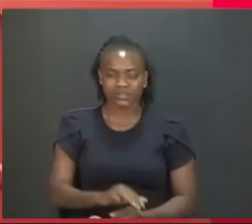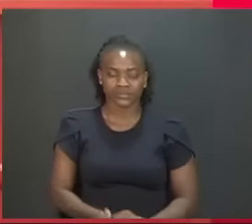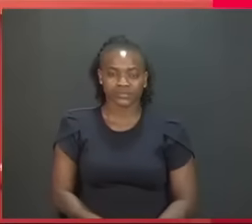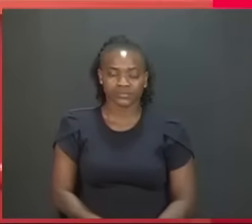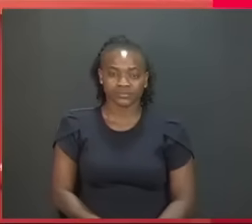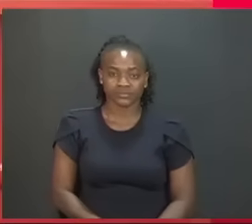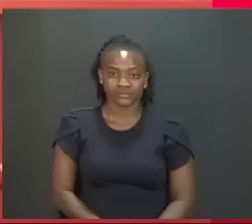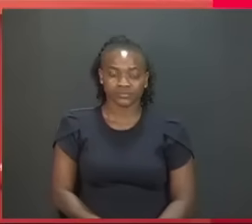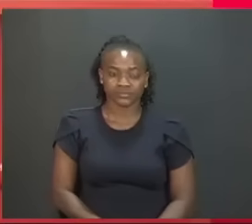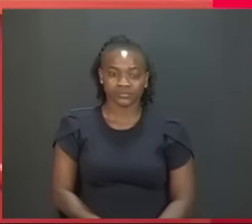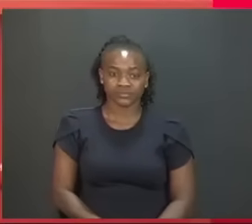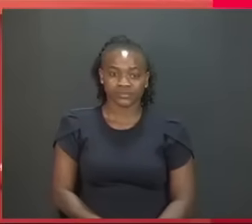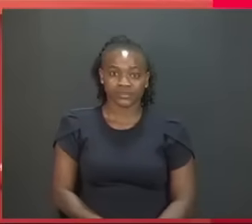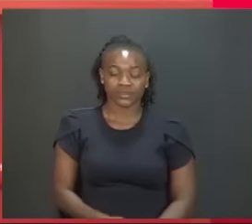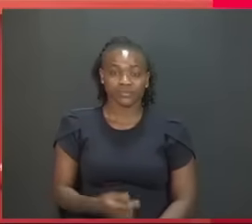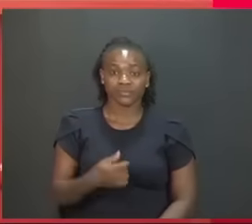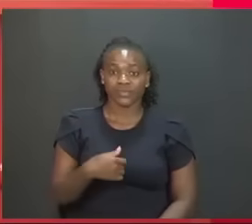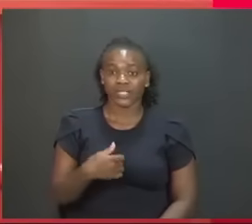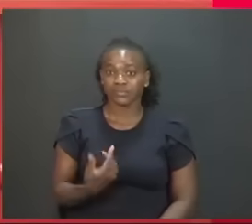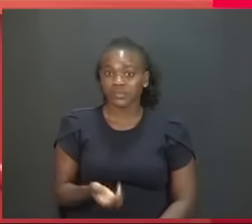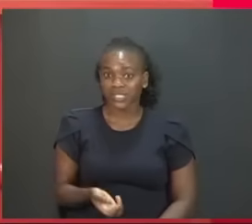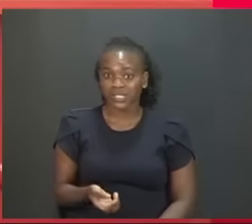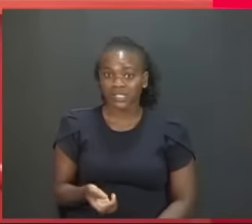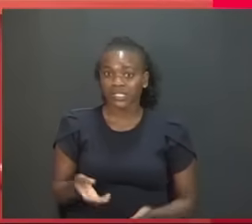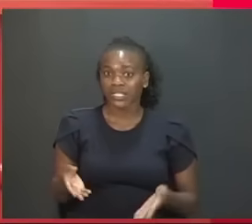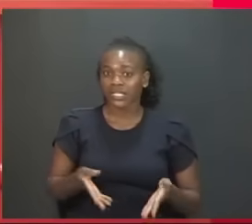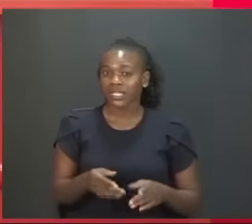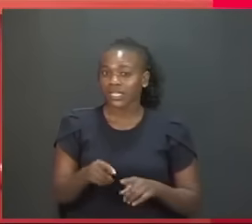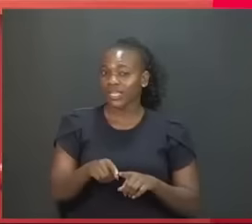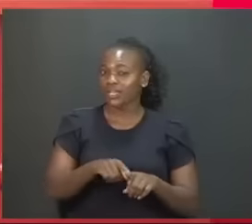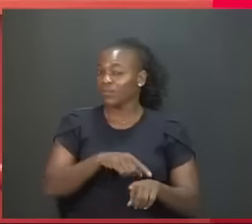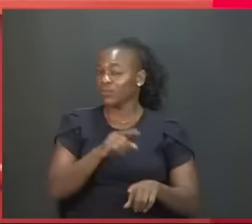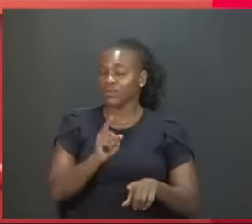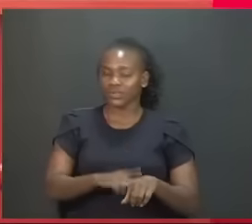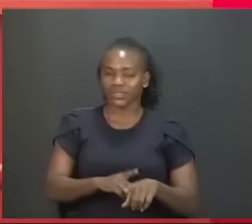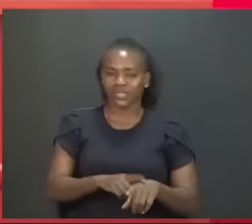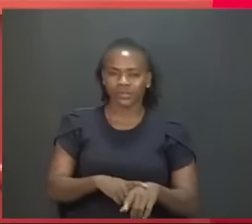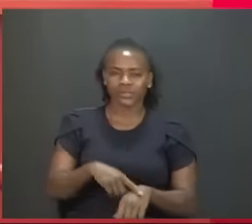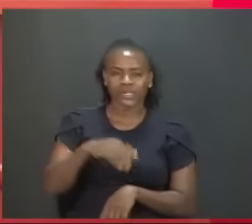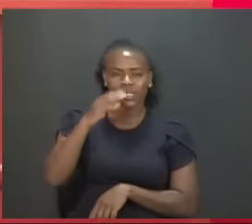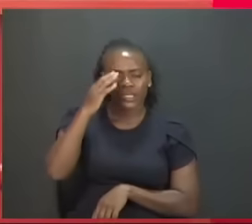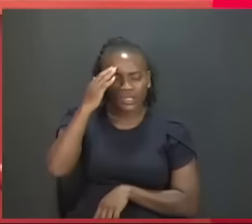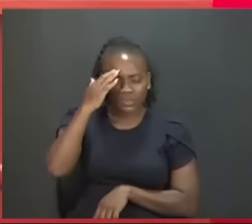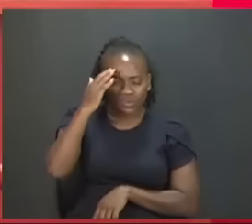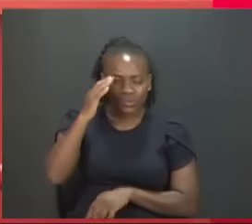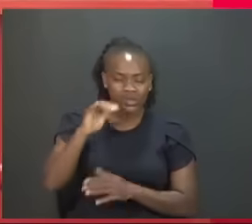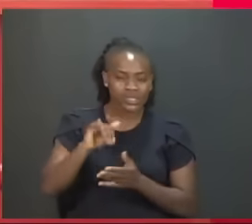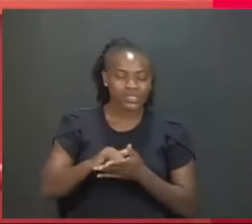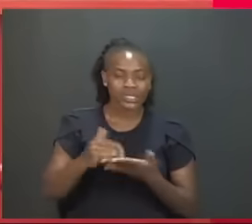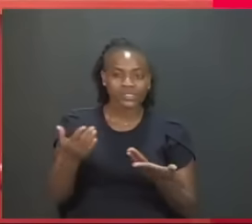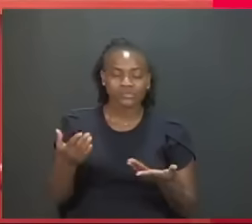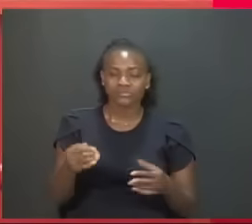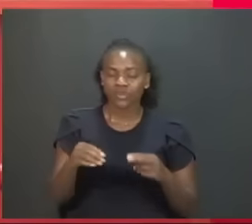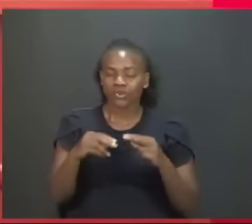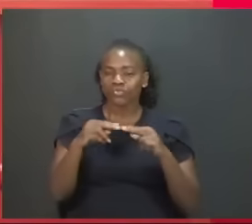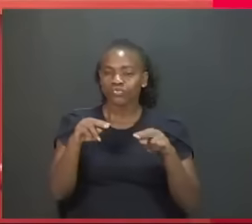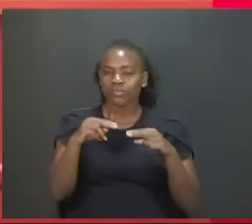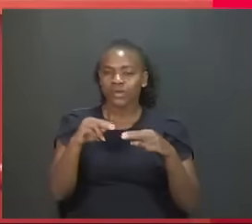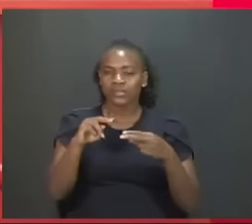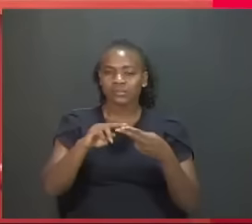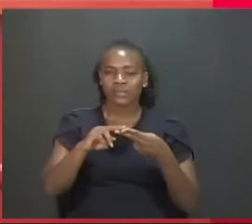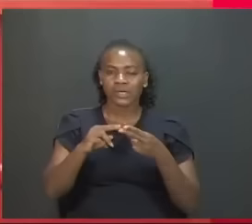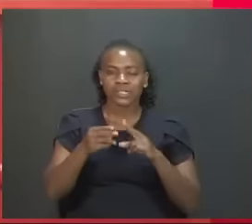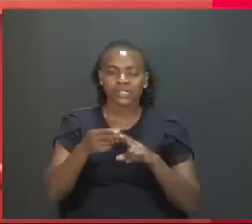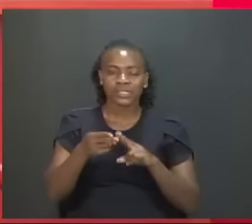Speaker, I'm old enough in this house to know average number of questions that